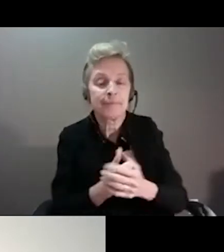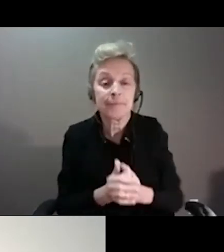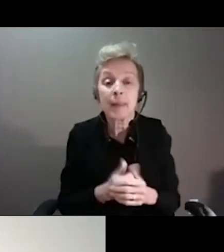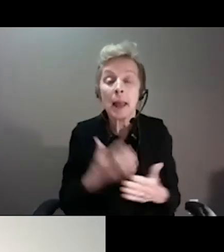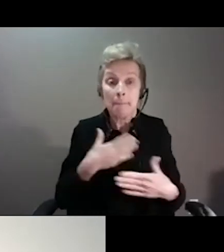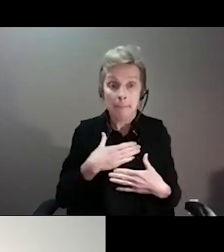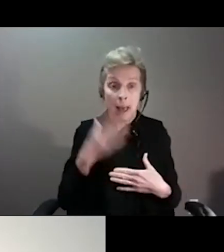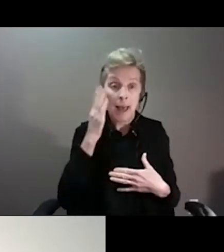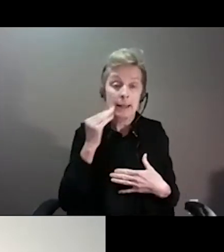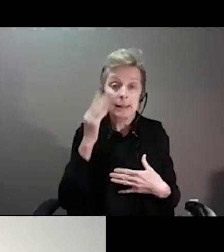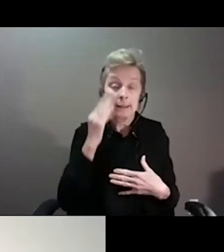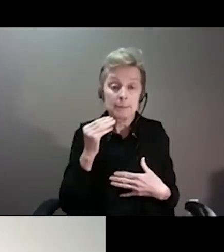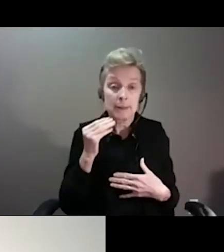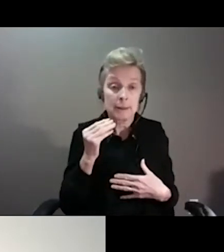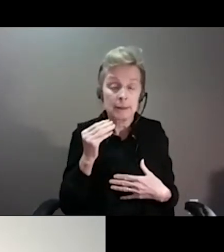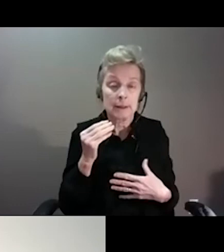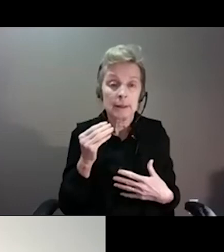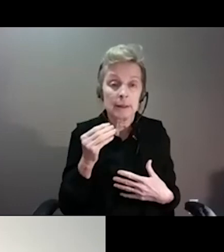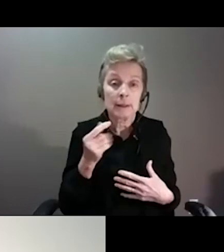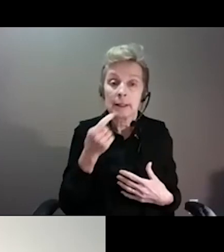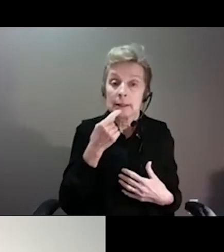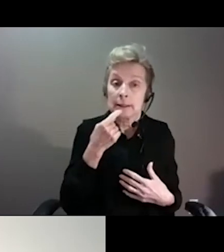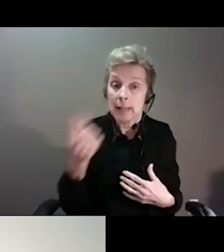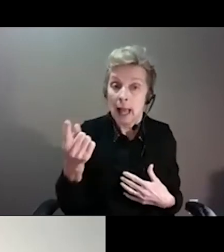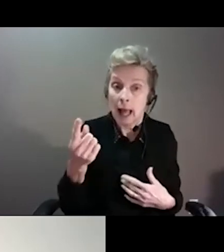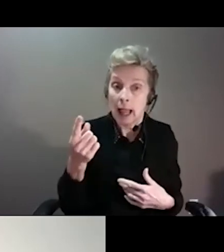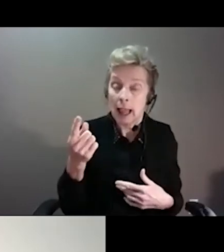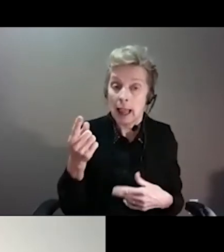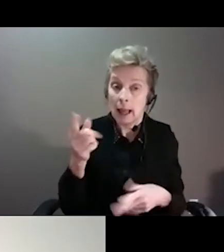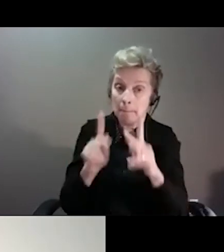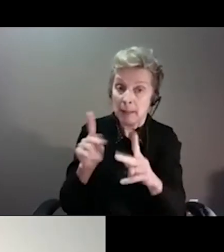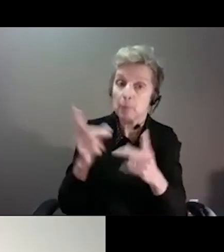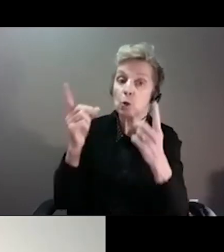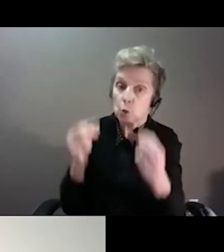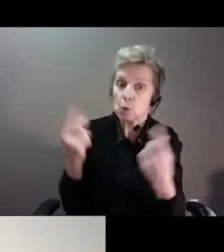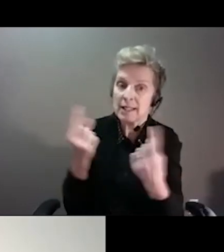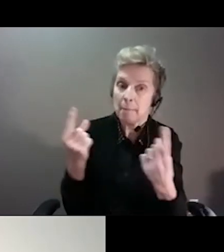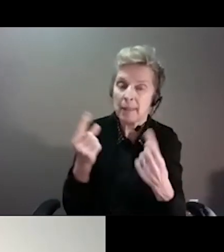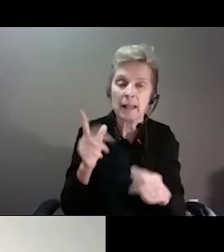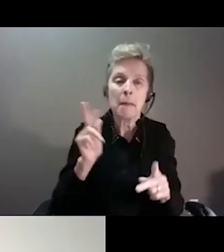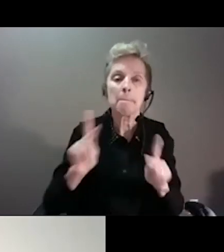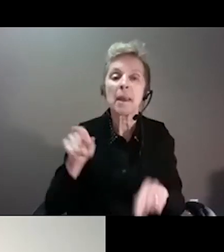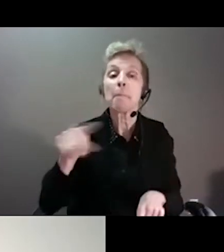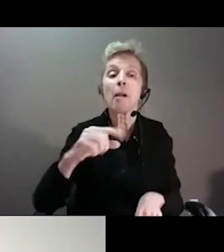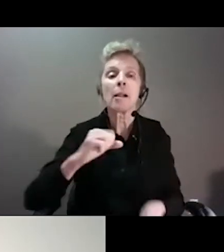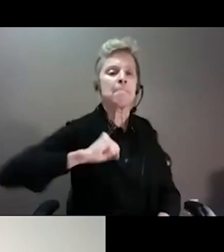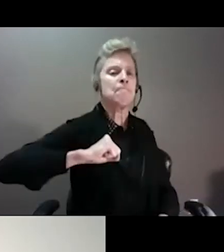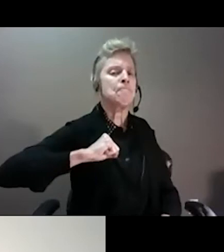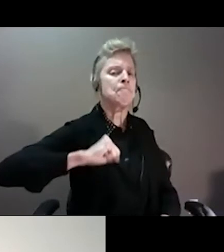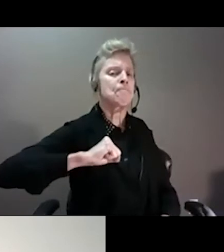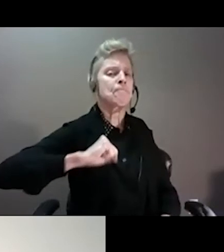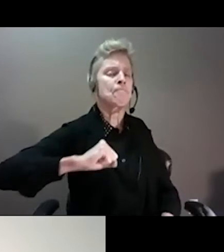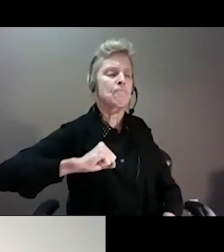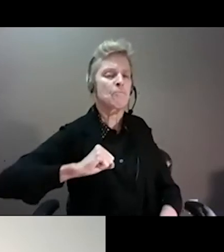sometimes when you kind of tell people to do something, people kind of don't want to, right? Because it's like a